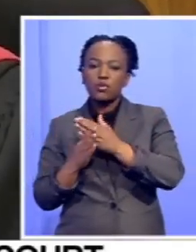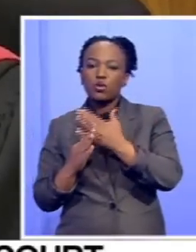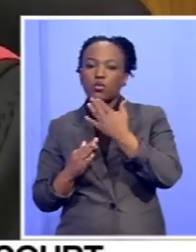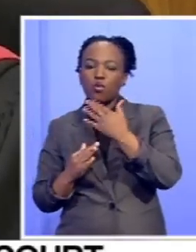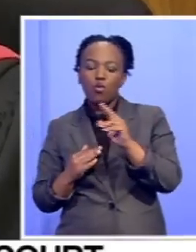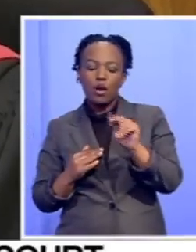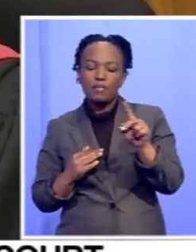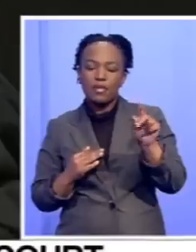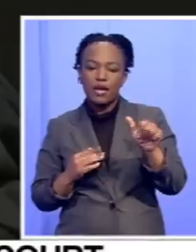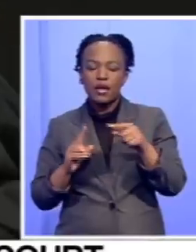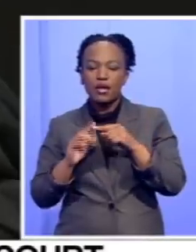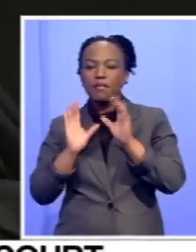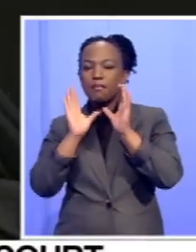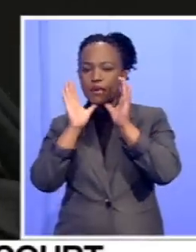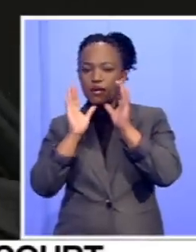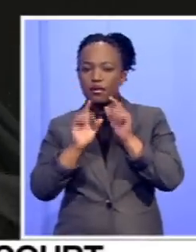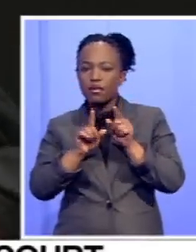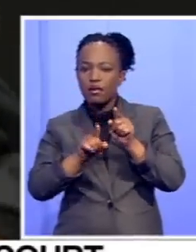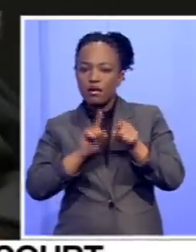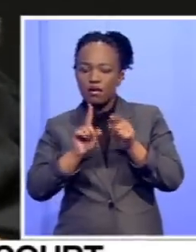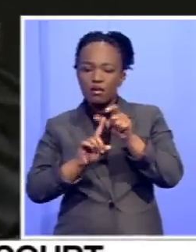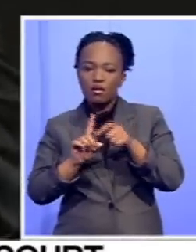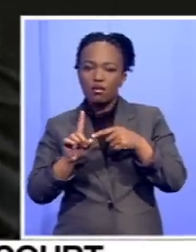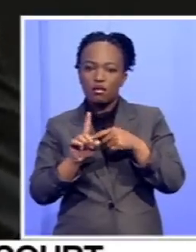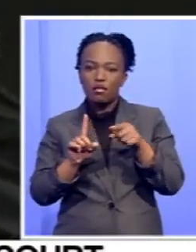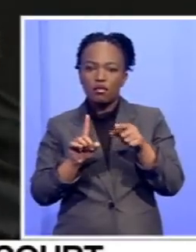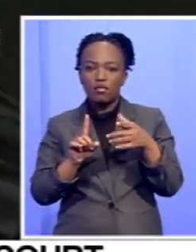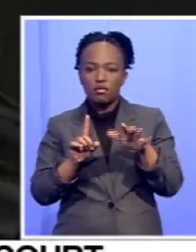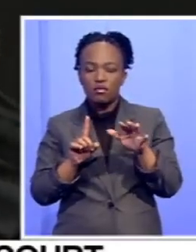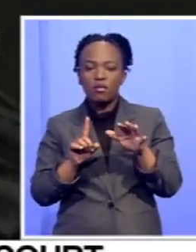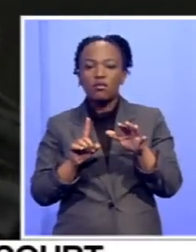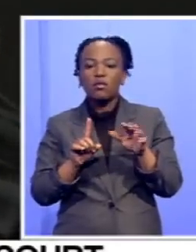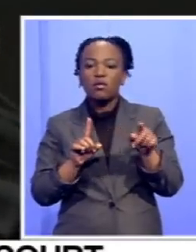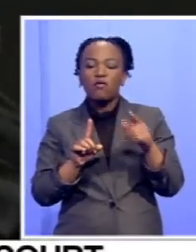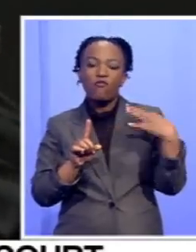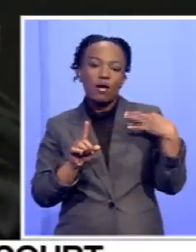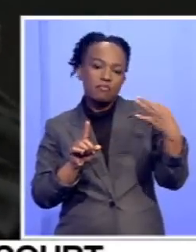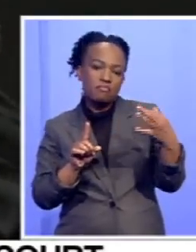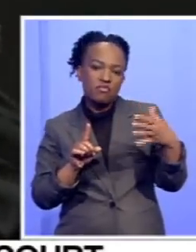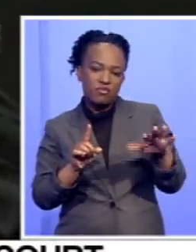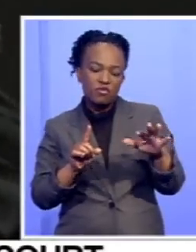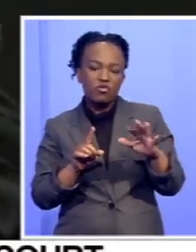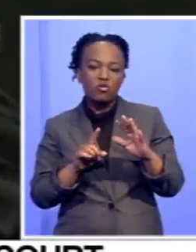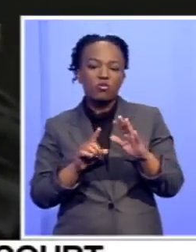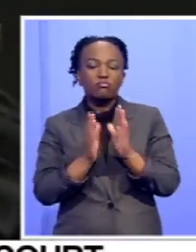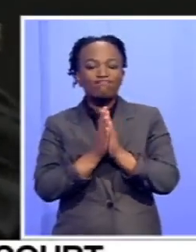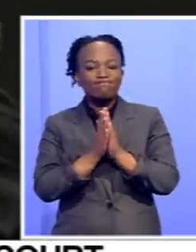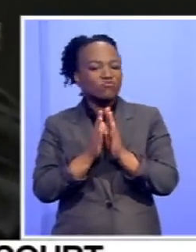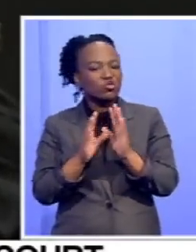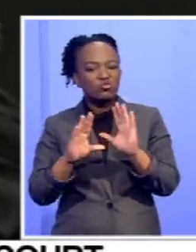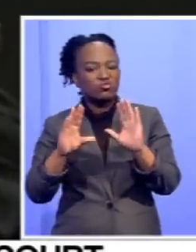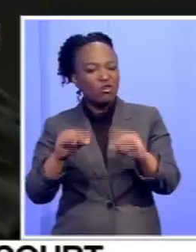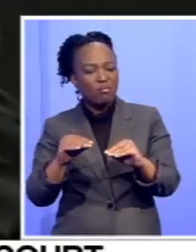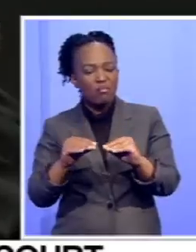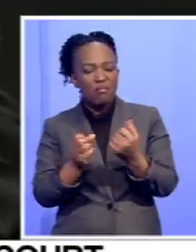Malema, accused number 1, Mbuyiseni Ndlozi, accused number 2. State's heads of argument on application for a discharge in terms of Section 174 of the